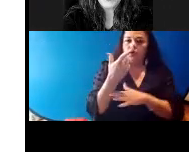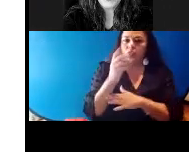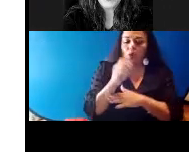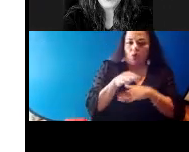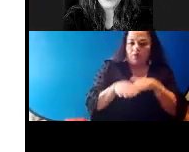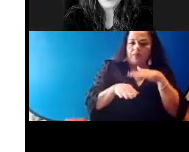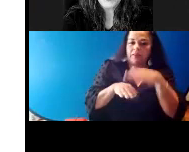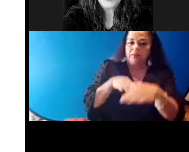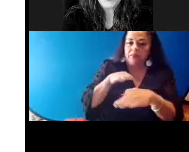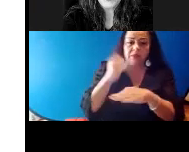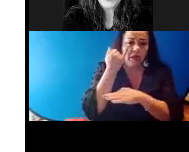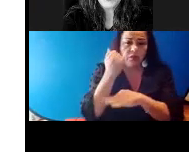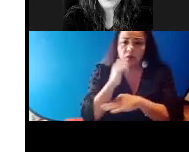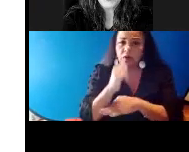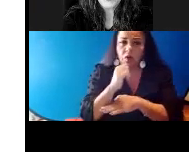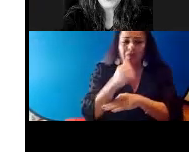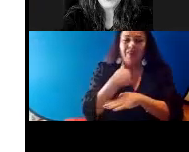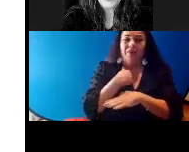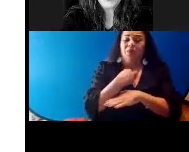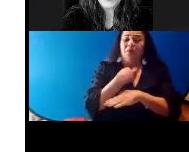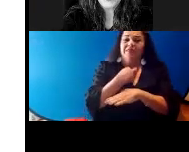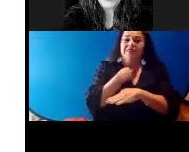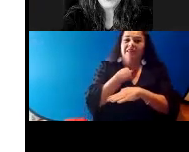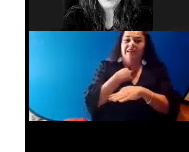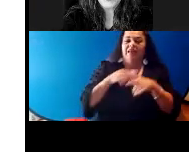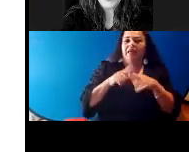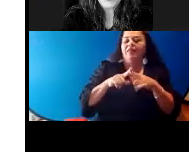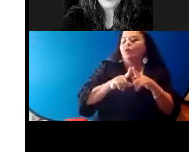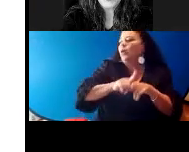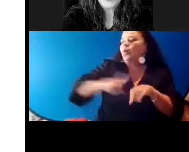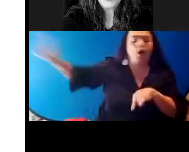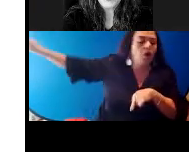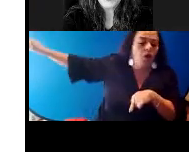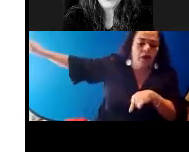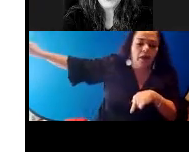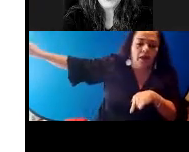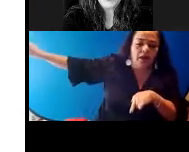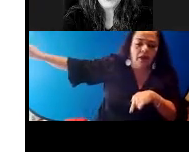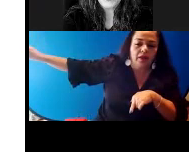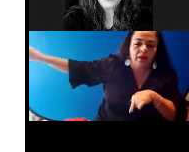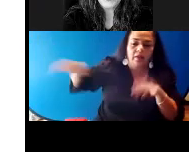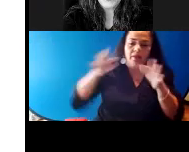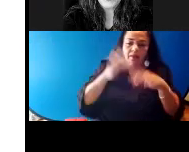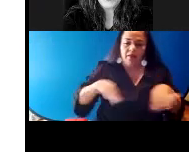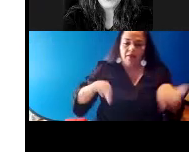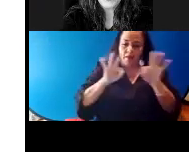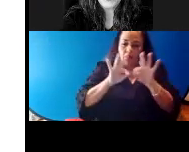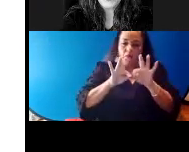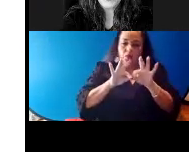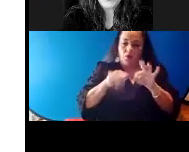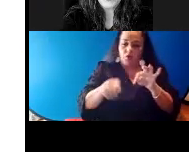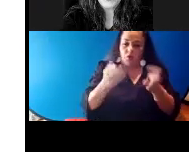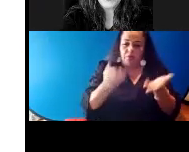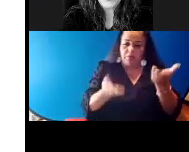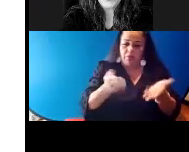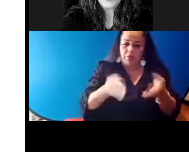you don't, we get a little stuck on silly and we just walk away, right? Yeah, and it's important that Go ahead, folks can Sam. say, like, you may be